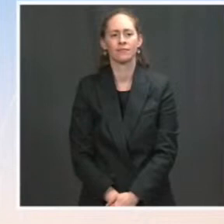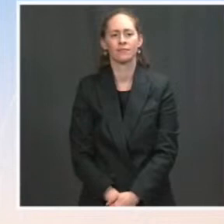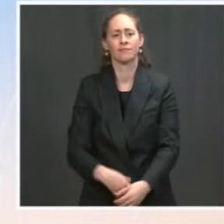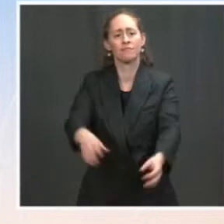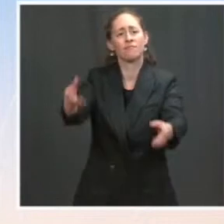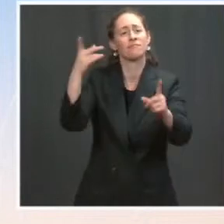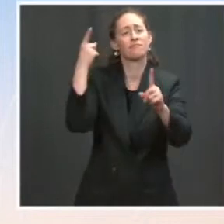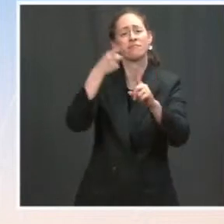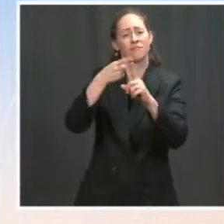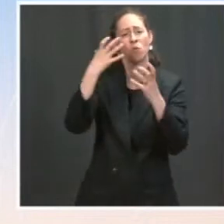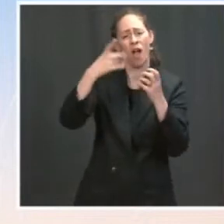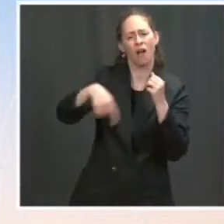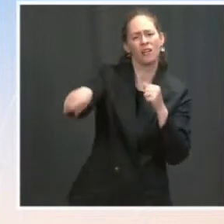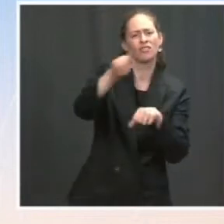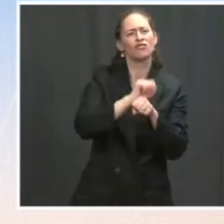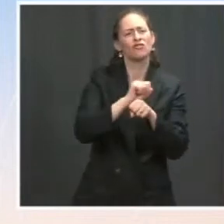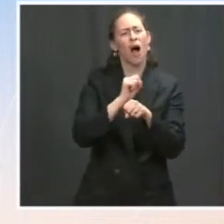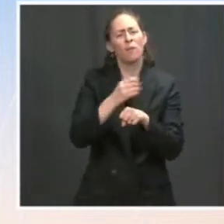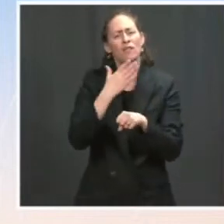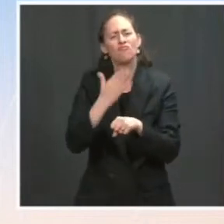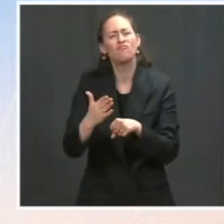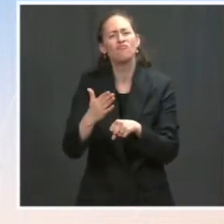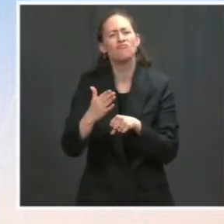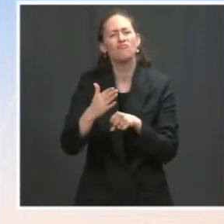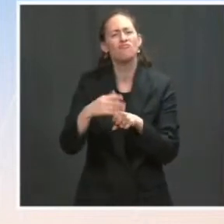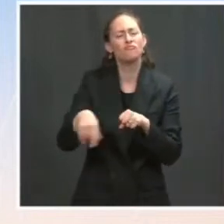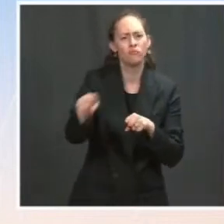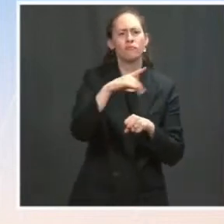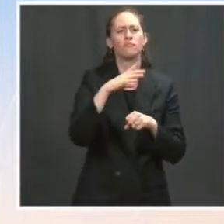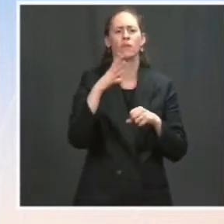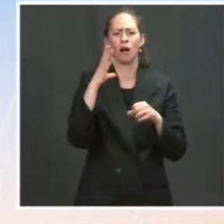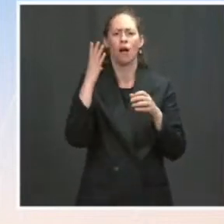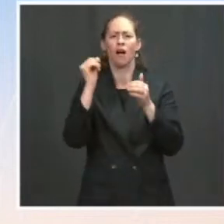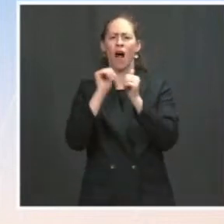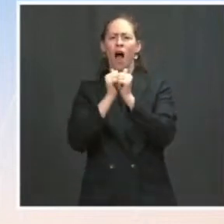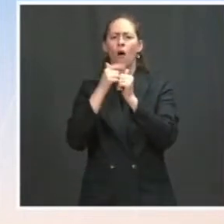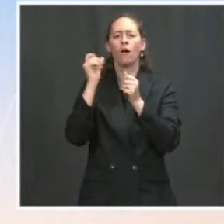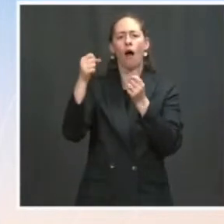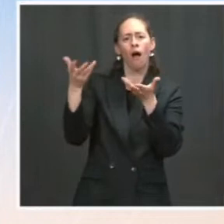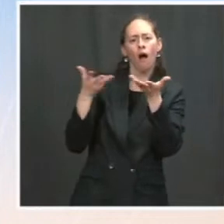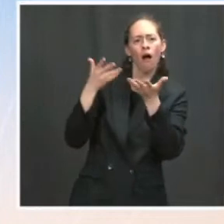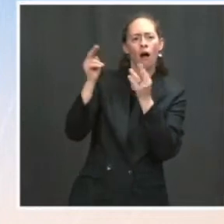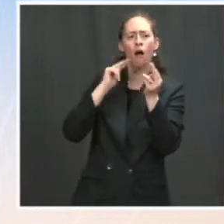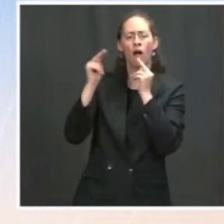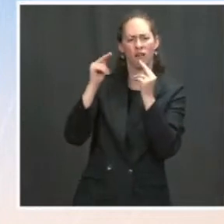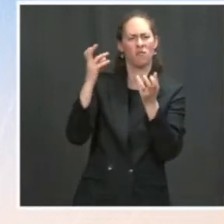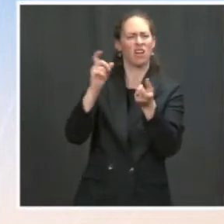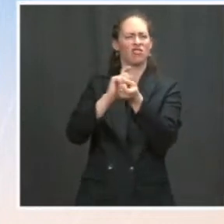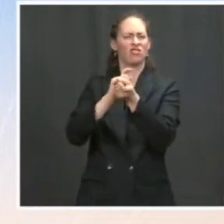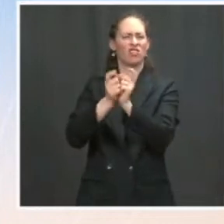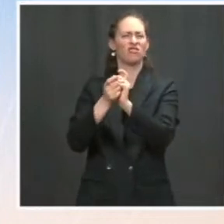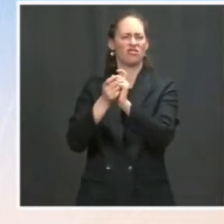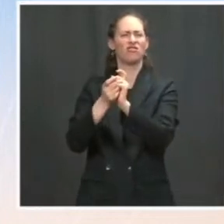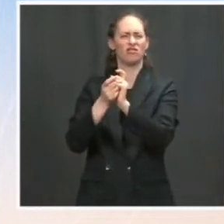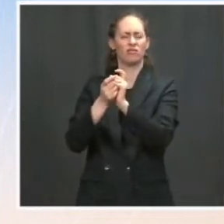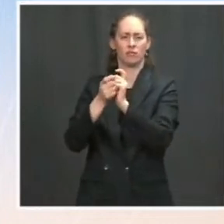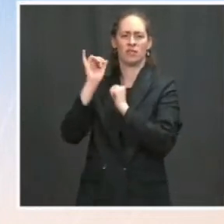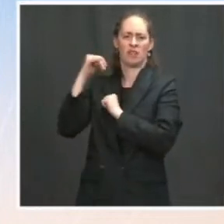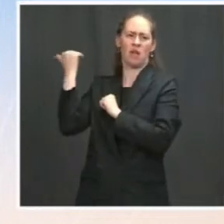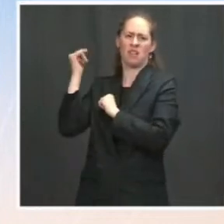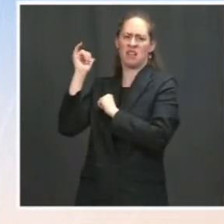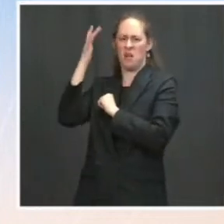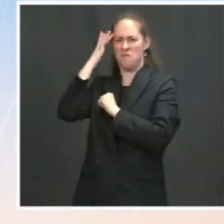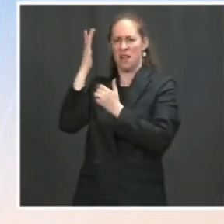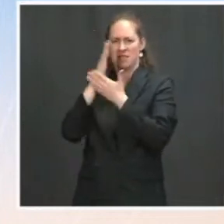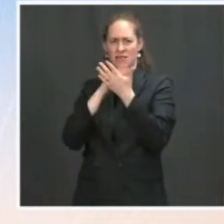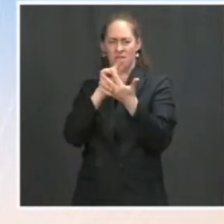so employment only rose by about 266,000 jobs in April out of 7.4 million or so job openings. How does the White